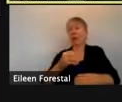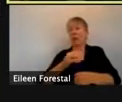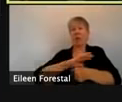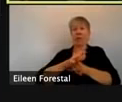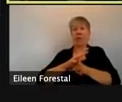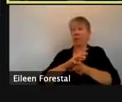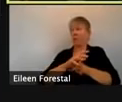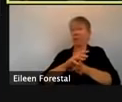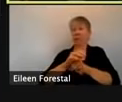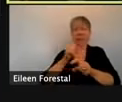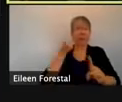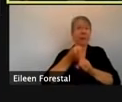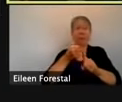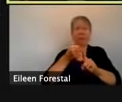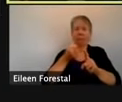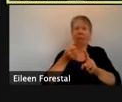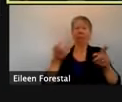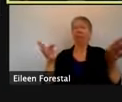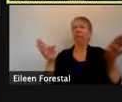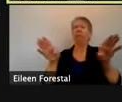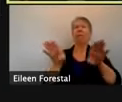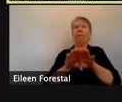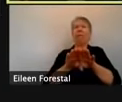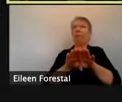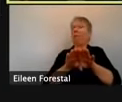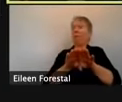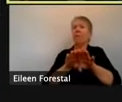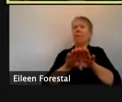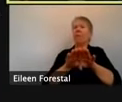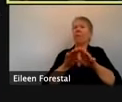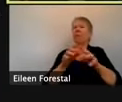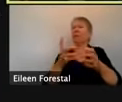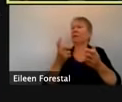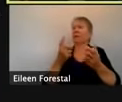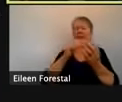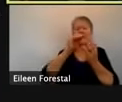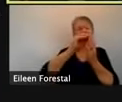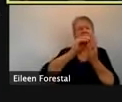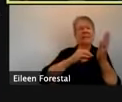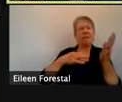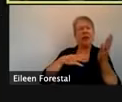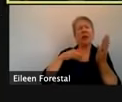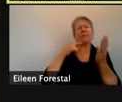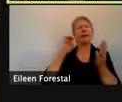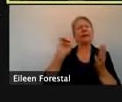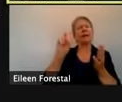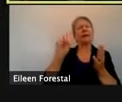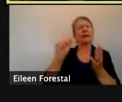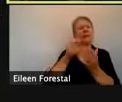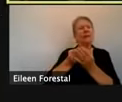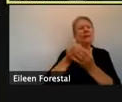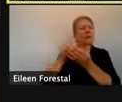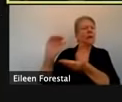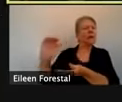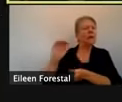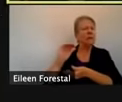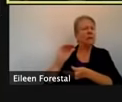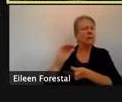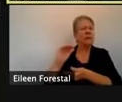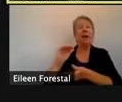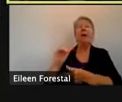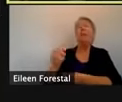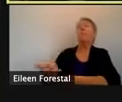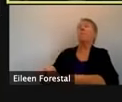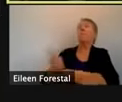he worked with the EDA to receive a $10,000 Phase 2 grant that allowed the Gravity Vault to maintain their payroll and meet the rent